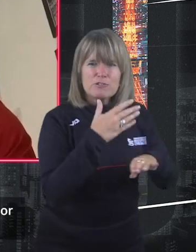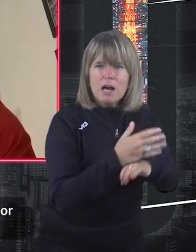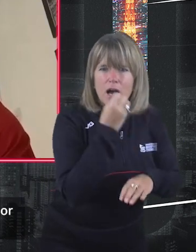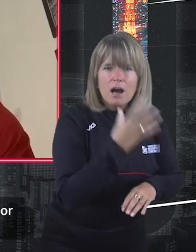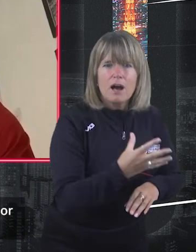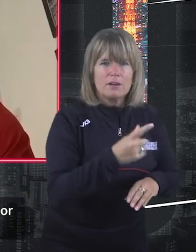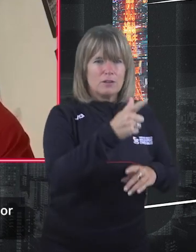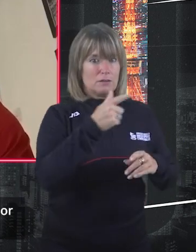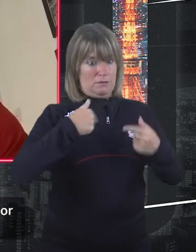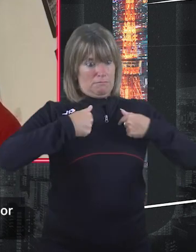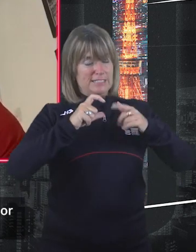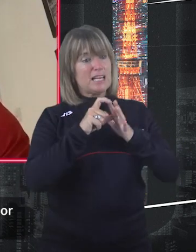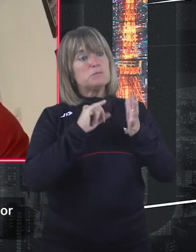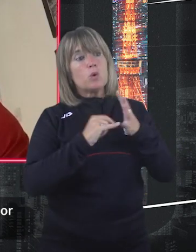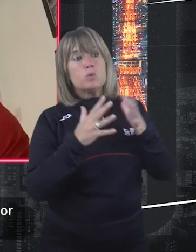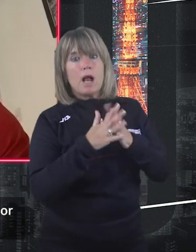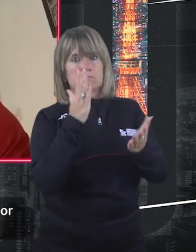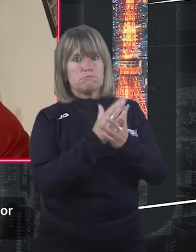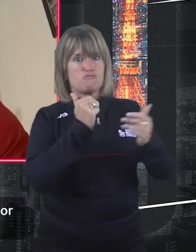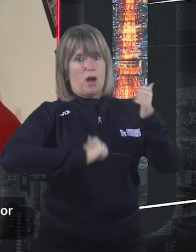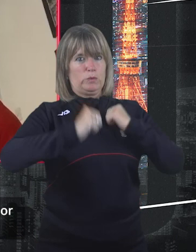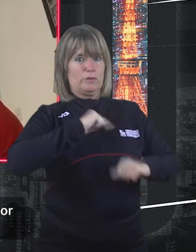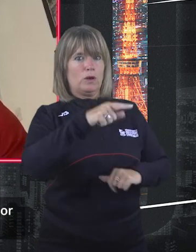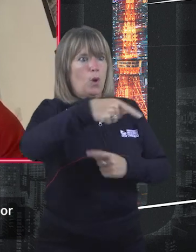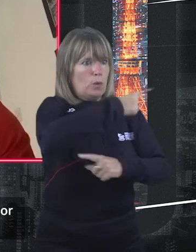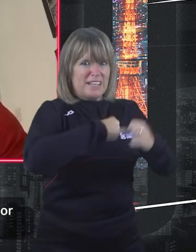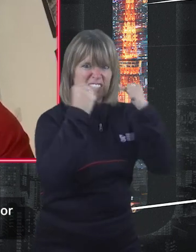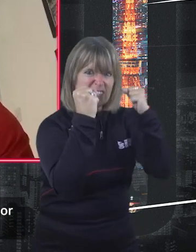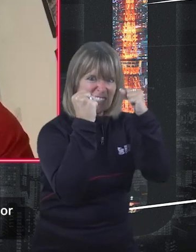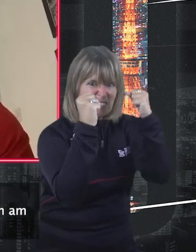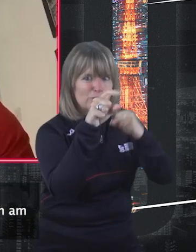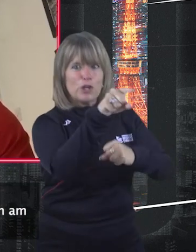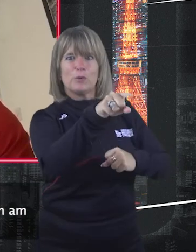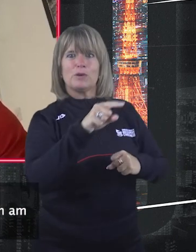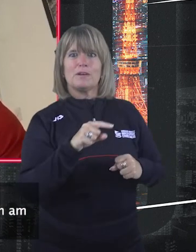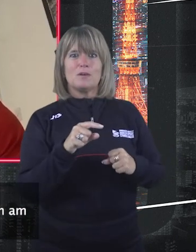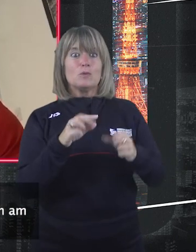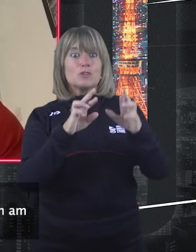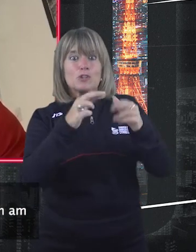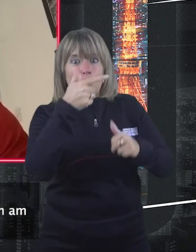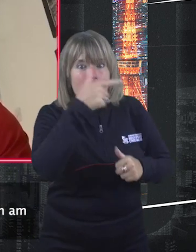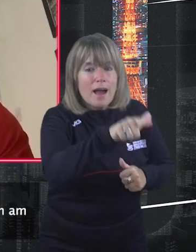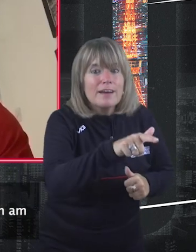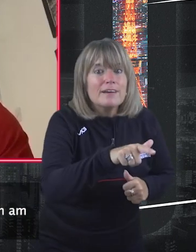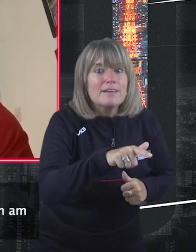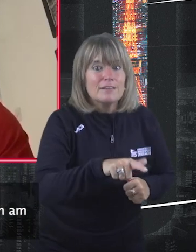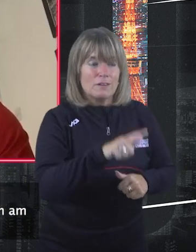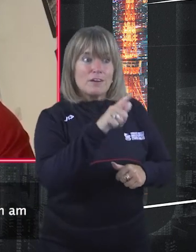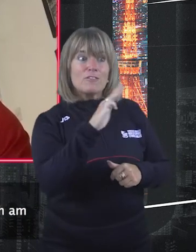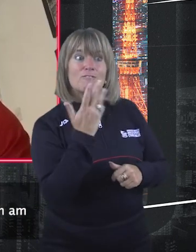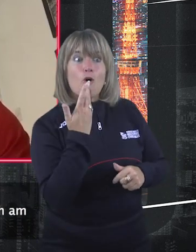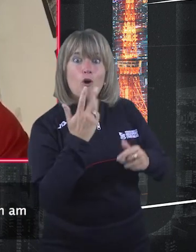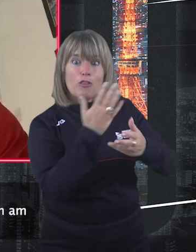It's a phenomenal career. We're so proud of you at Disability Sport Wales. We'll be rooting for you. We wish you all the